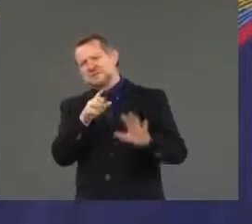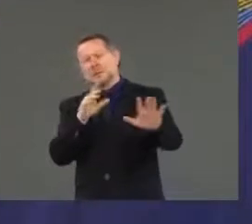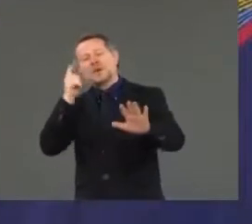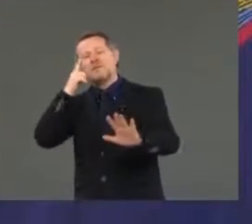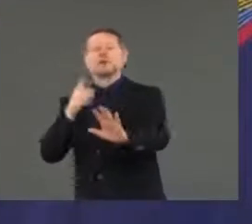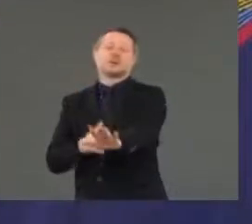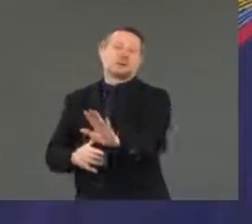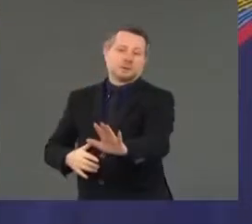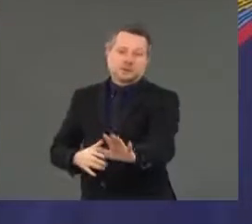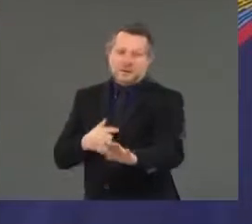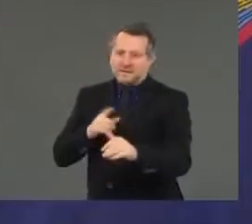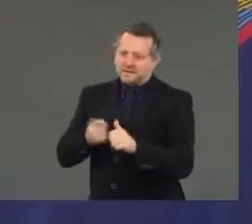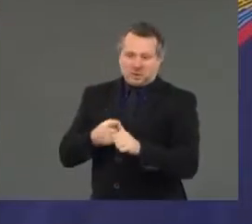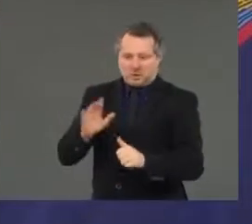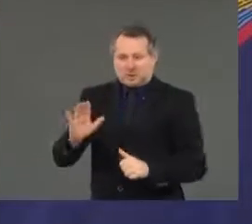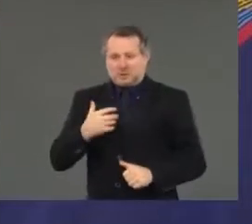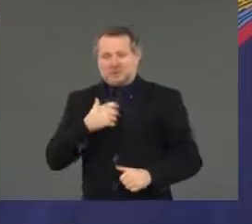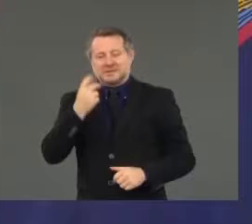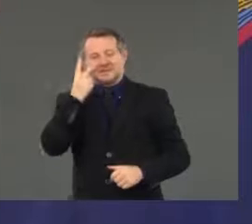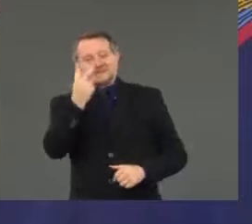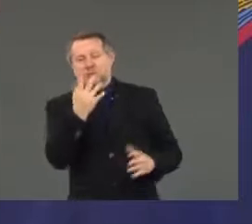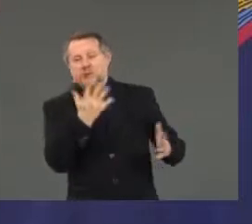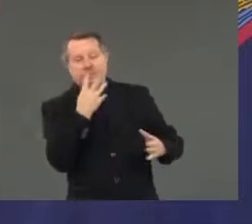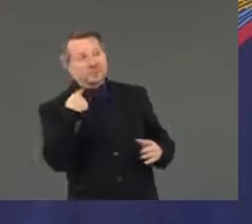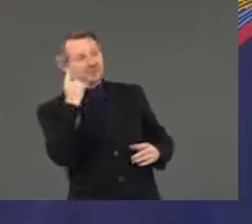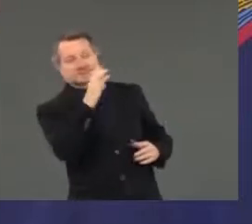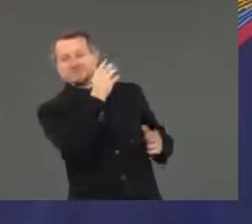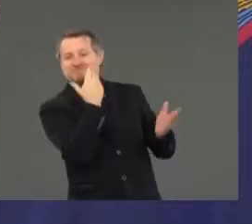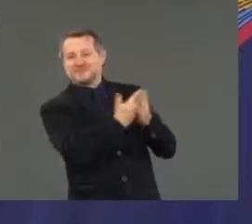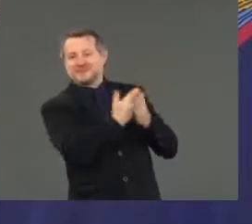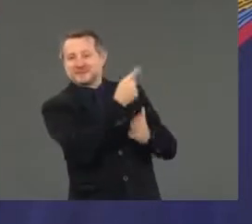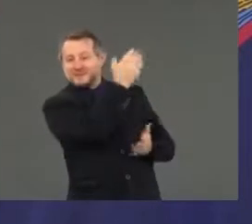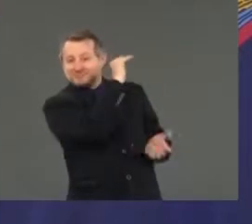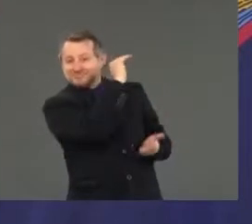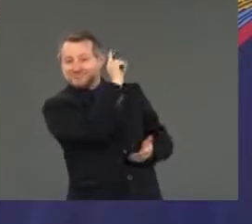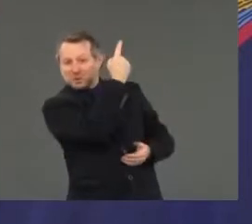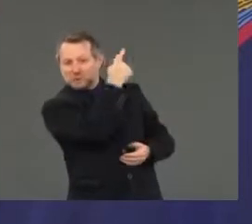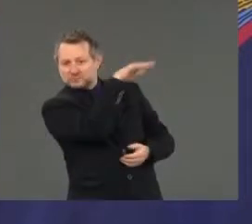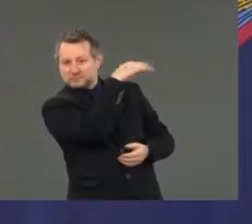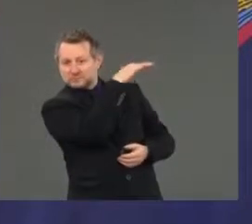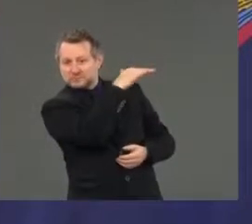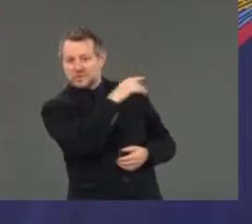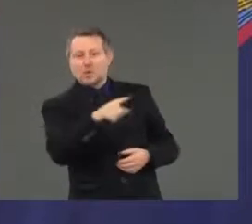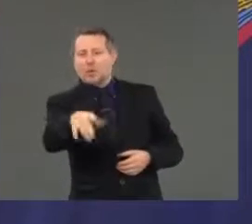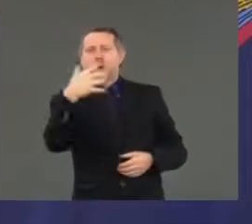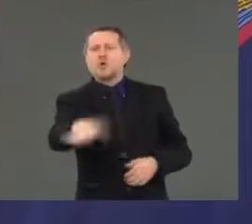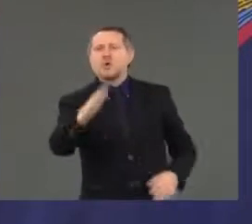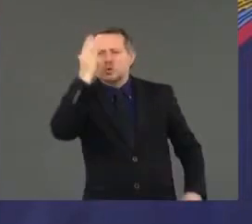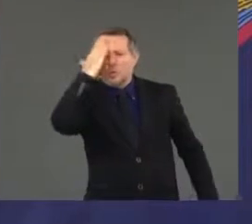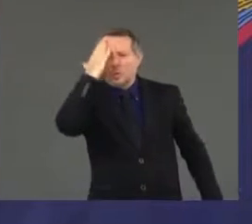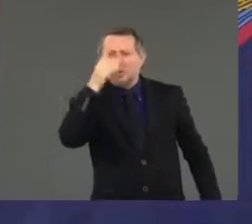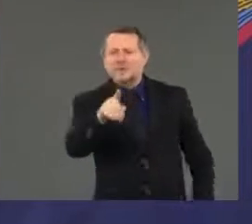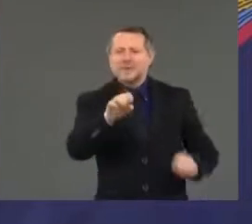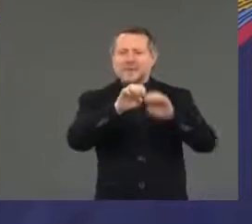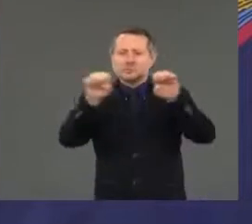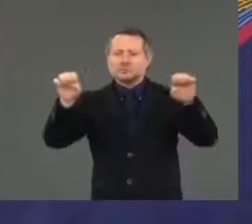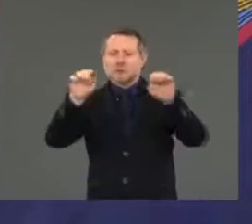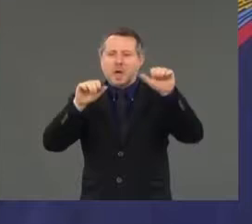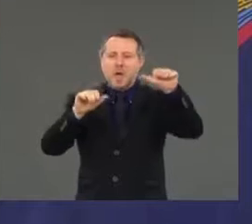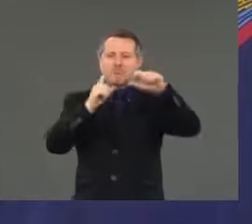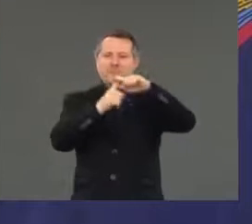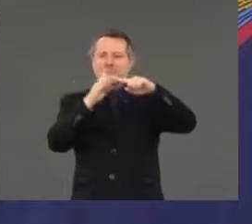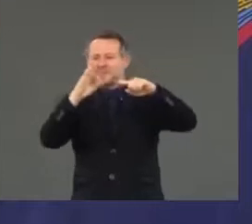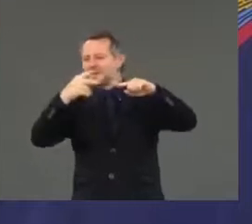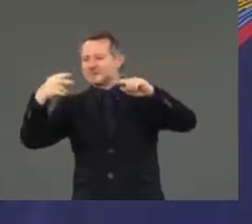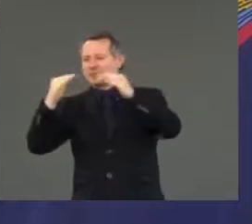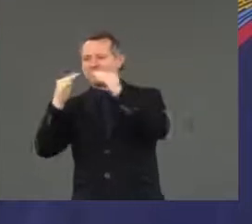what Washington does. Otherwise, you know the equation. If we don't get federal funding,